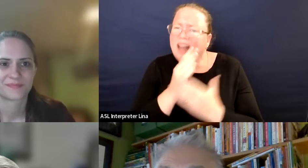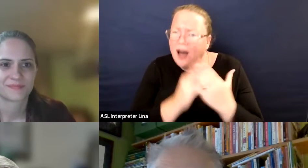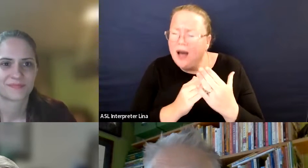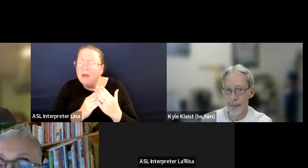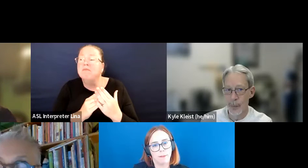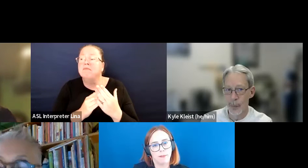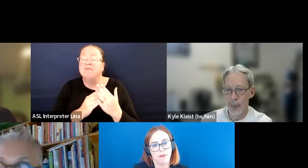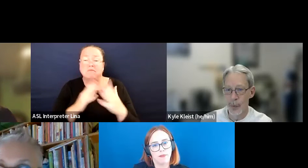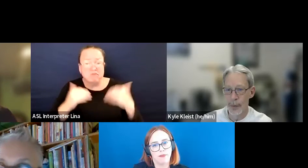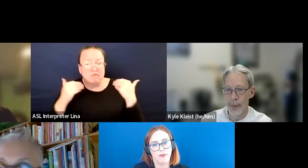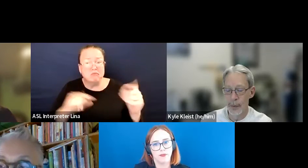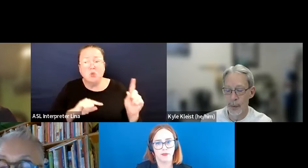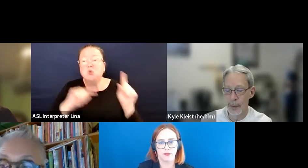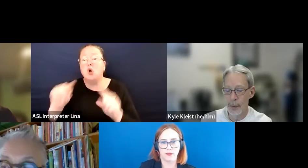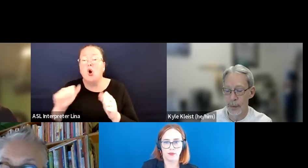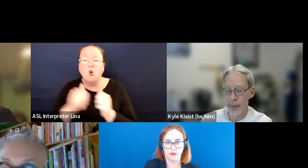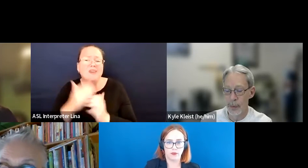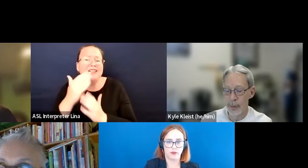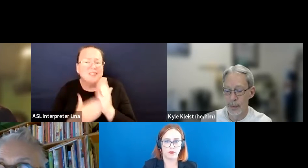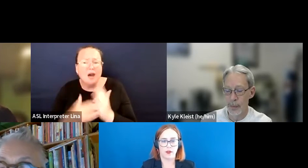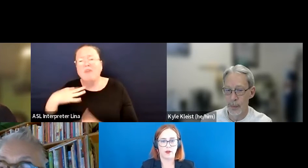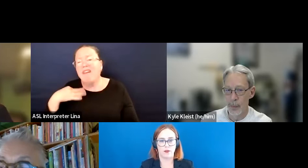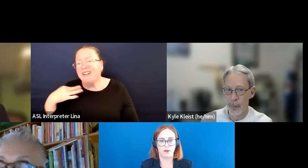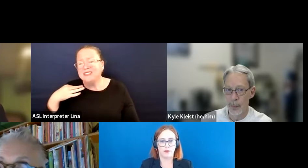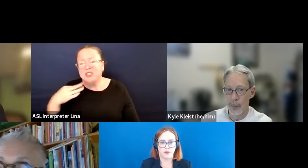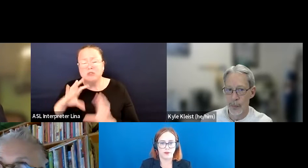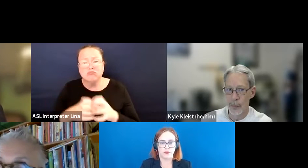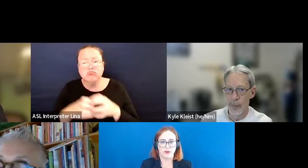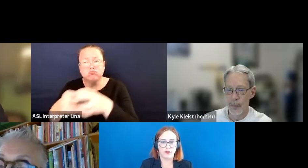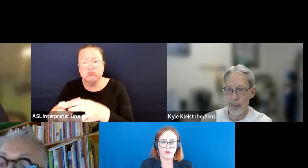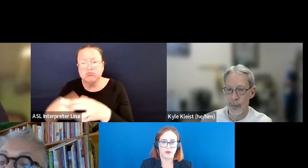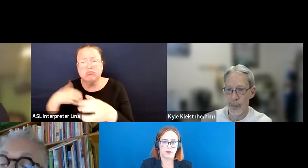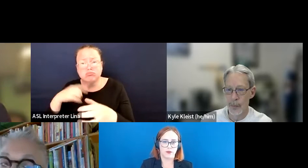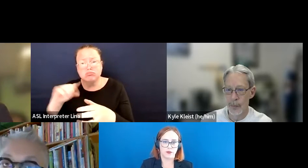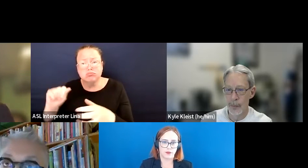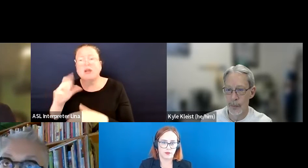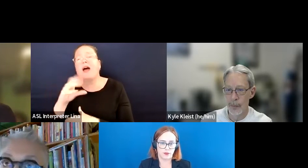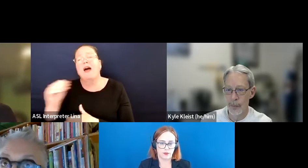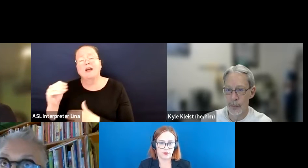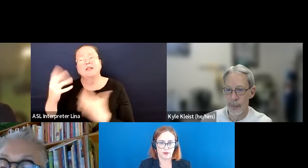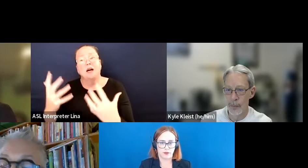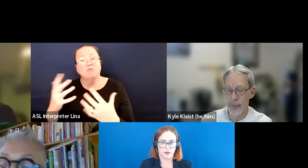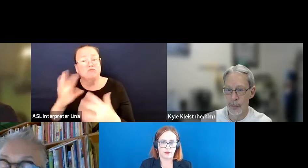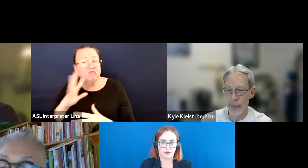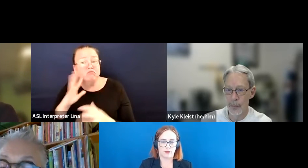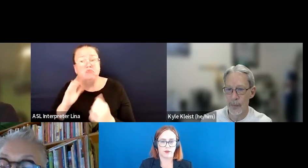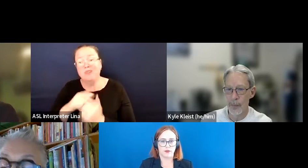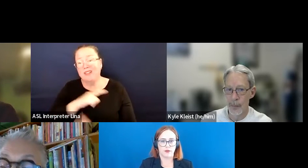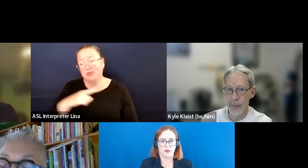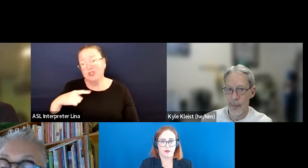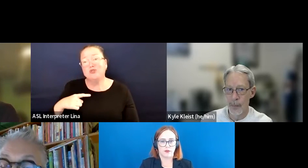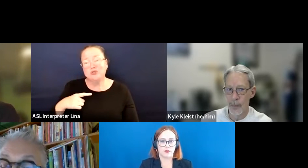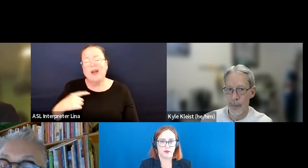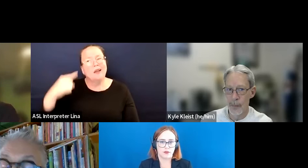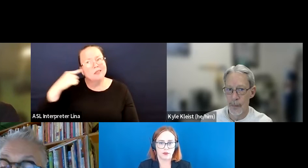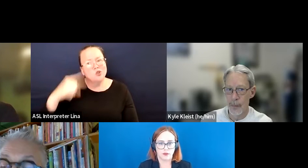just go down there with a couple volunteers that have disabilities, and just talk to the legislators. And